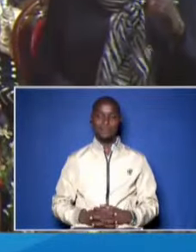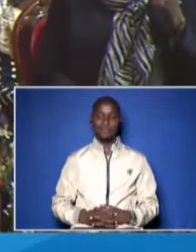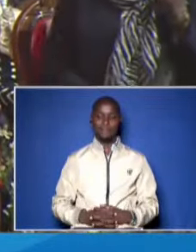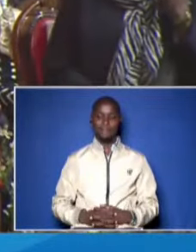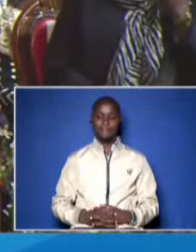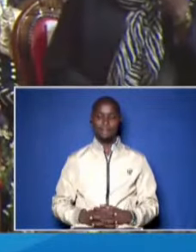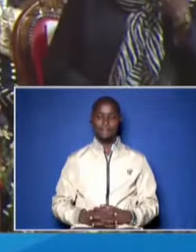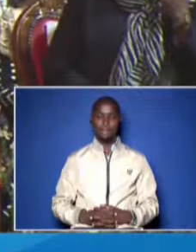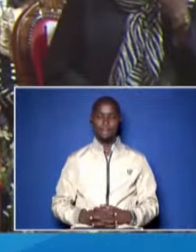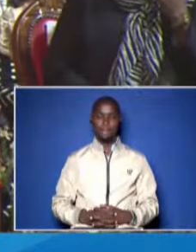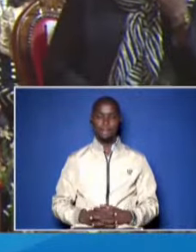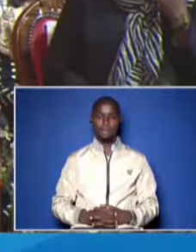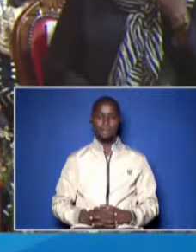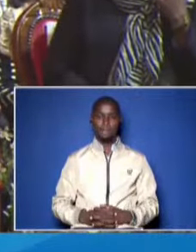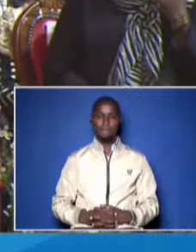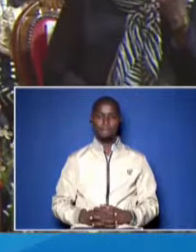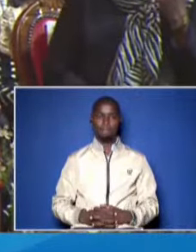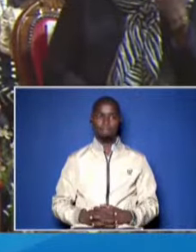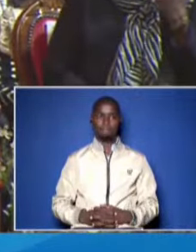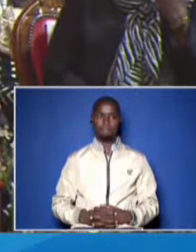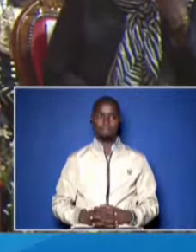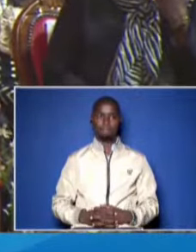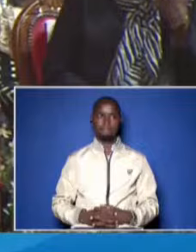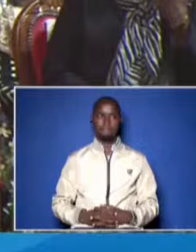arbitrate for the many